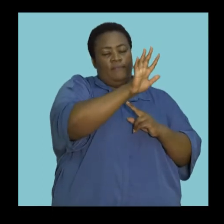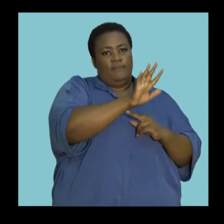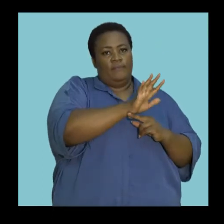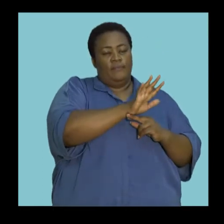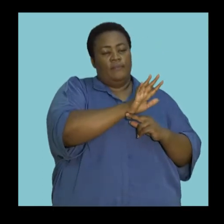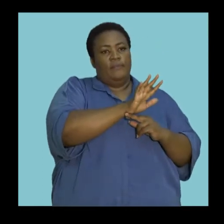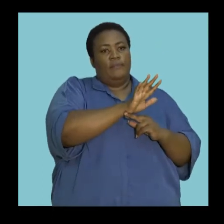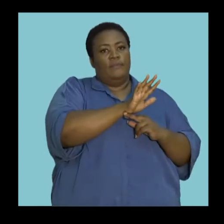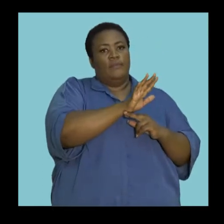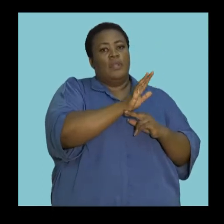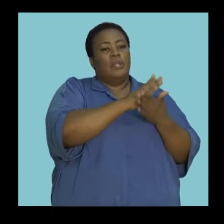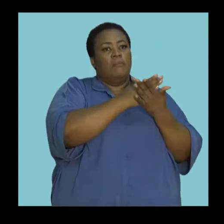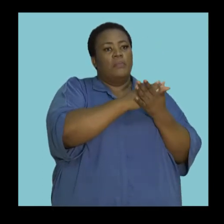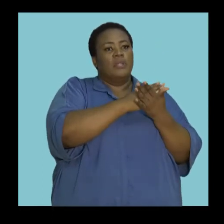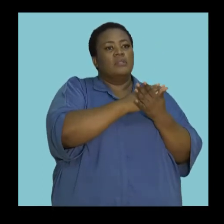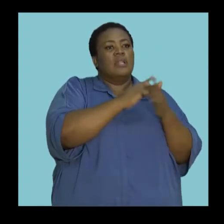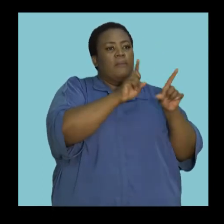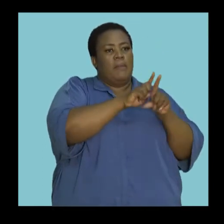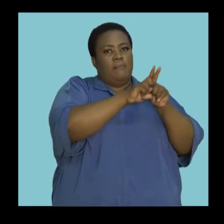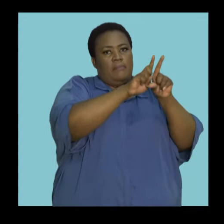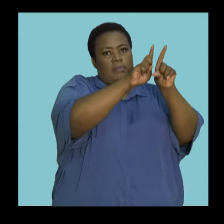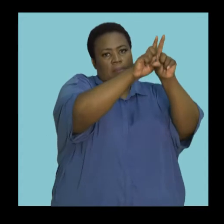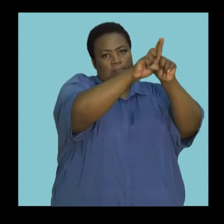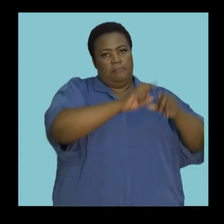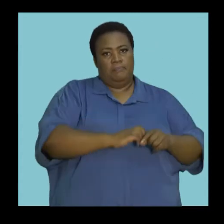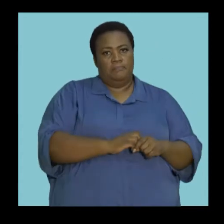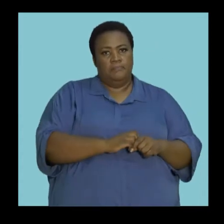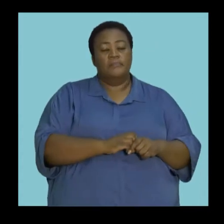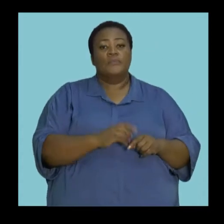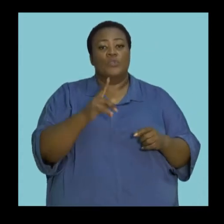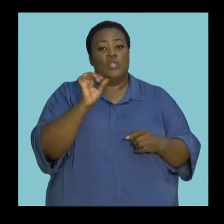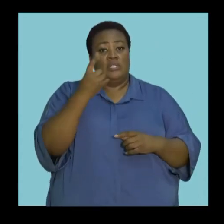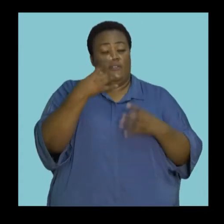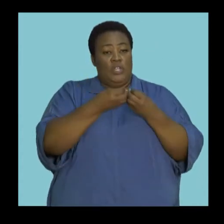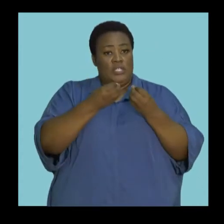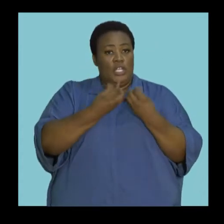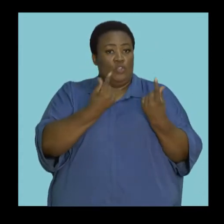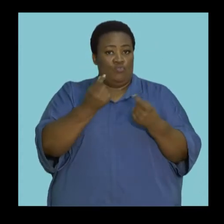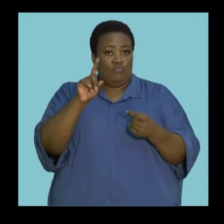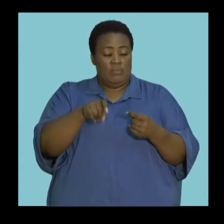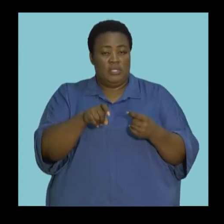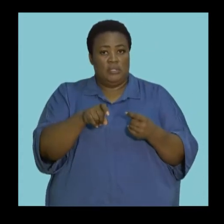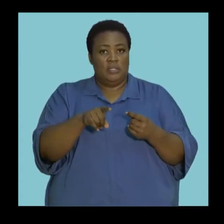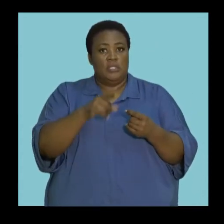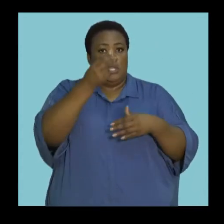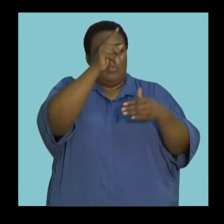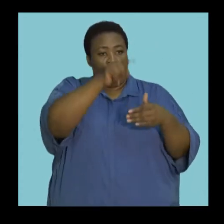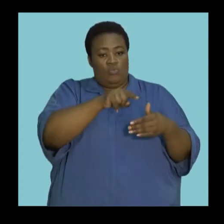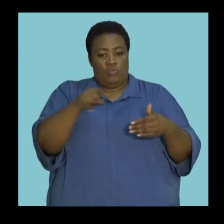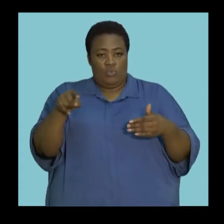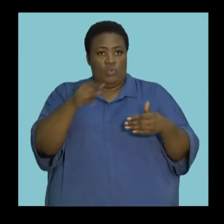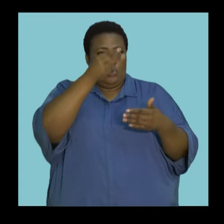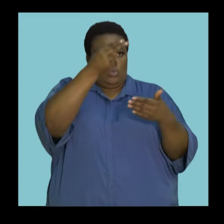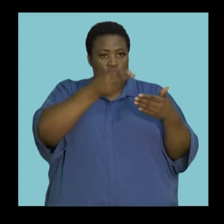the proportion of the scale is in regular units of 5. So that's the first thing we need to do, is draw